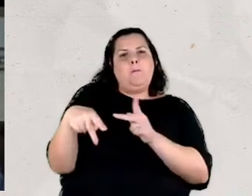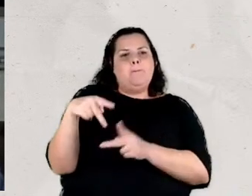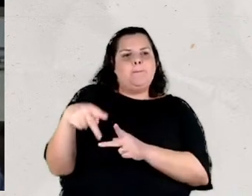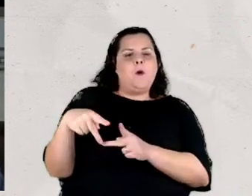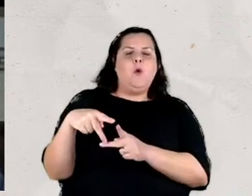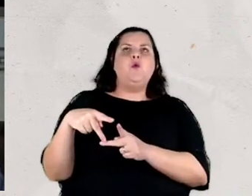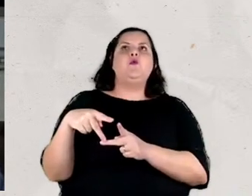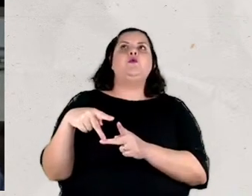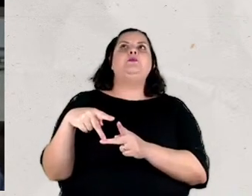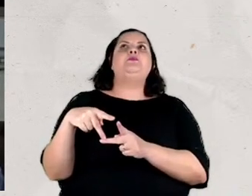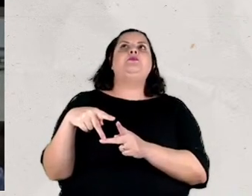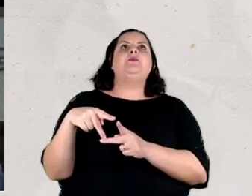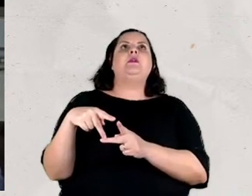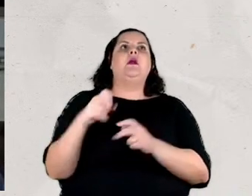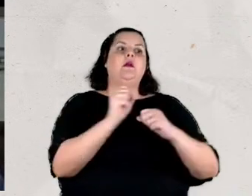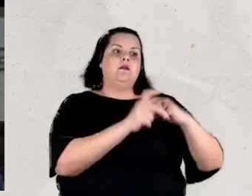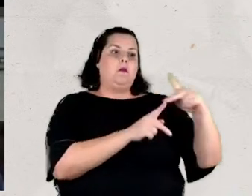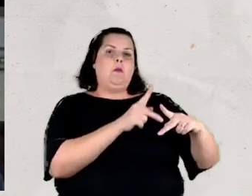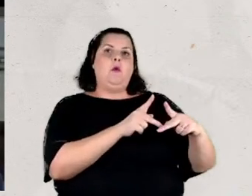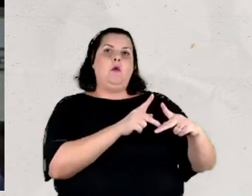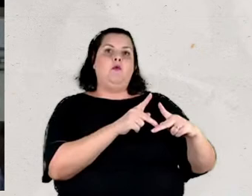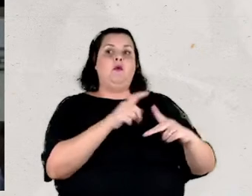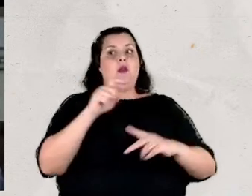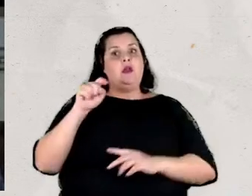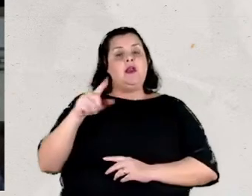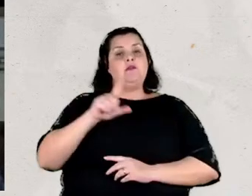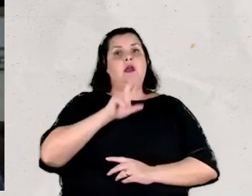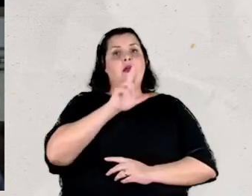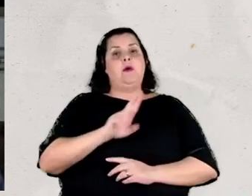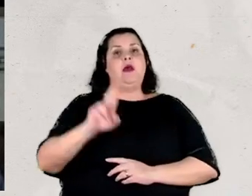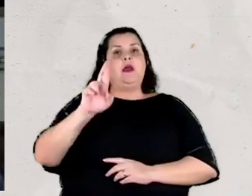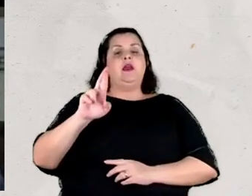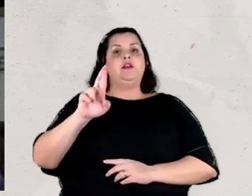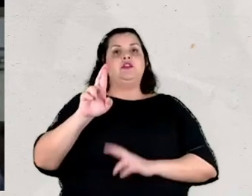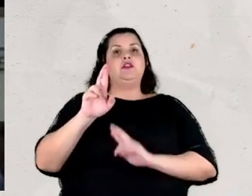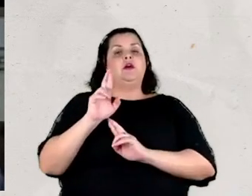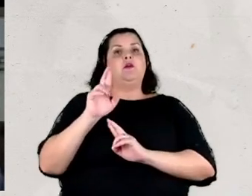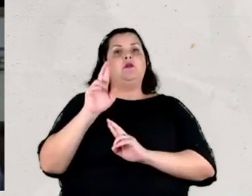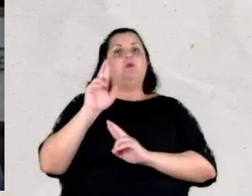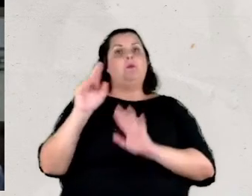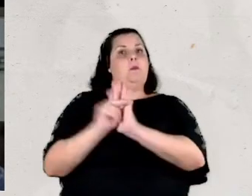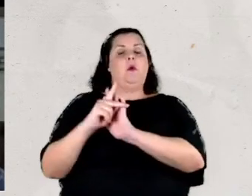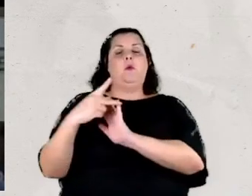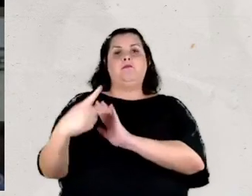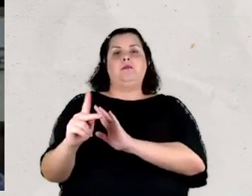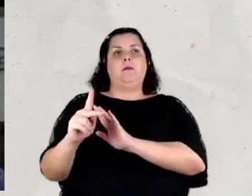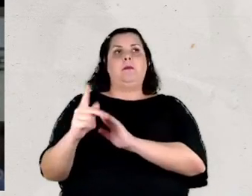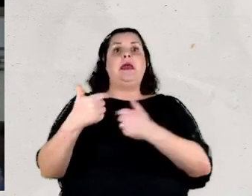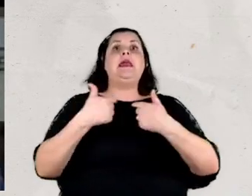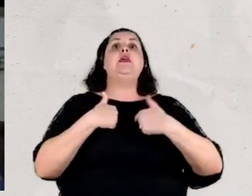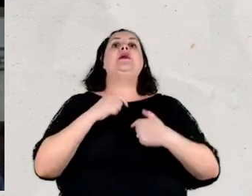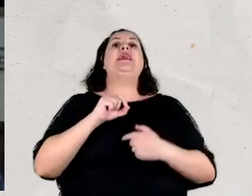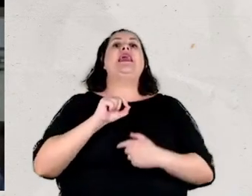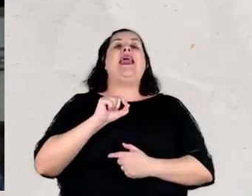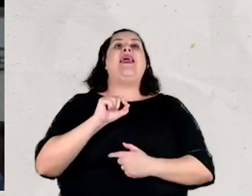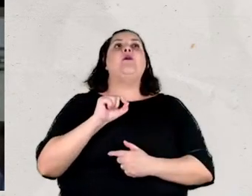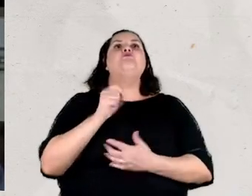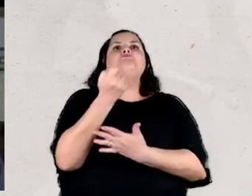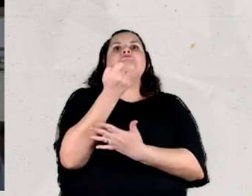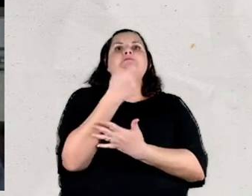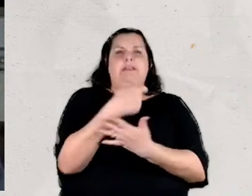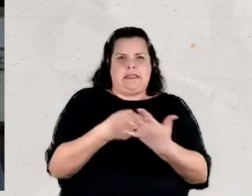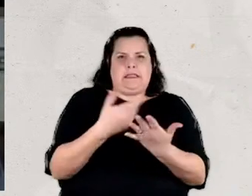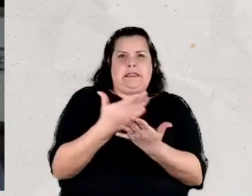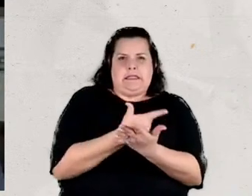really, the first thing I was trying to explain in this book, before even getting into the conflict,